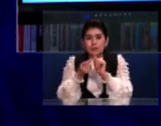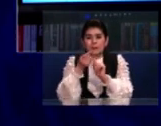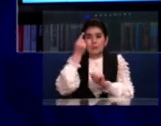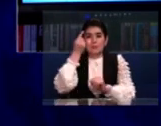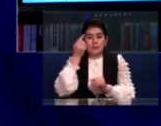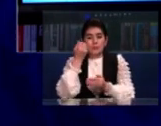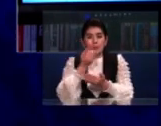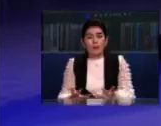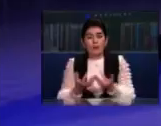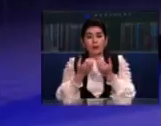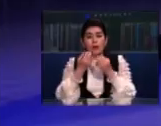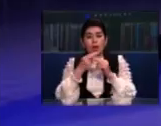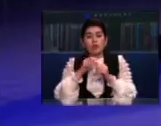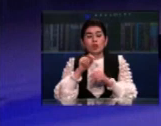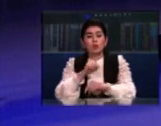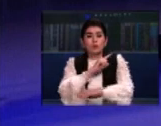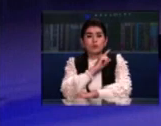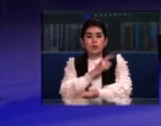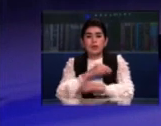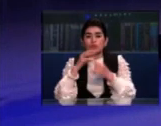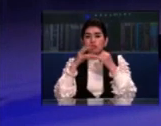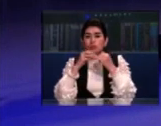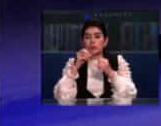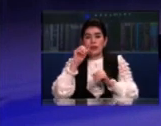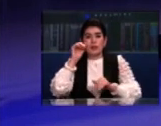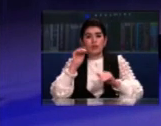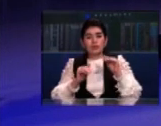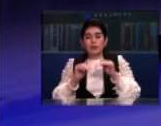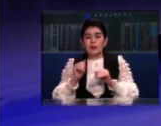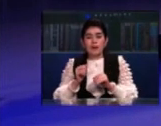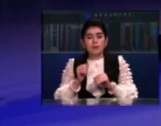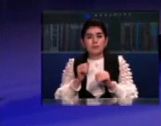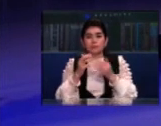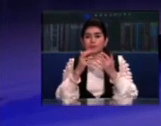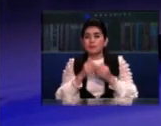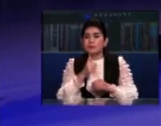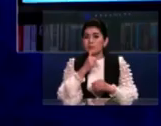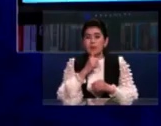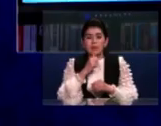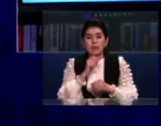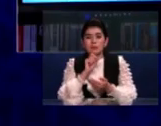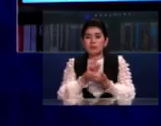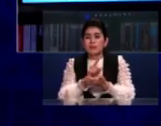bildiradi. Bunday kuchni yer sharoitida aniqlash nihoyatda qiyin masala.